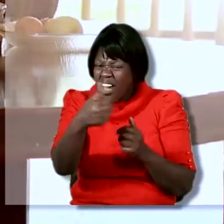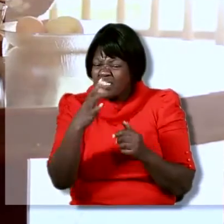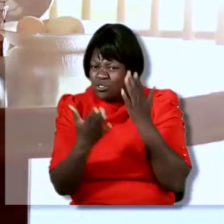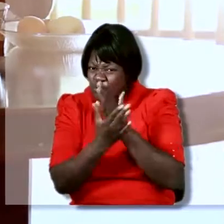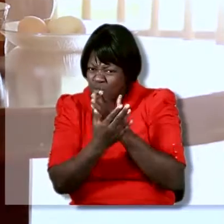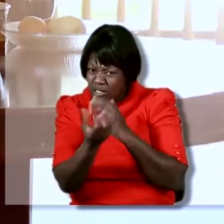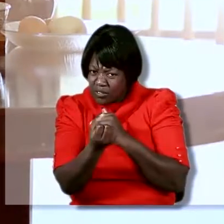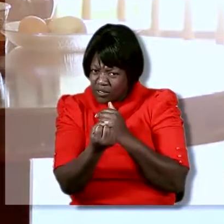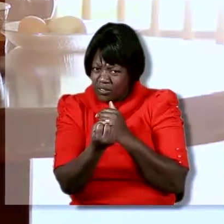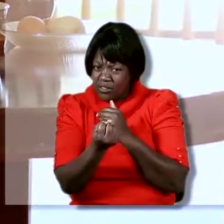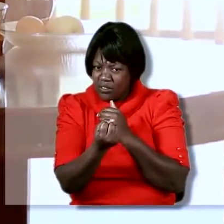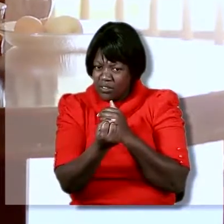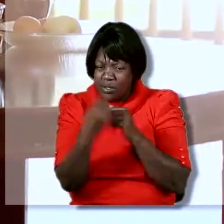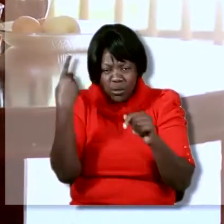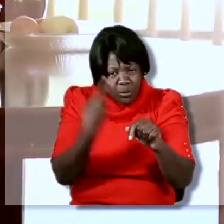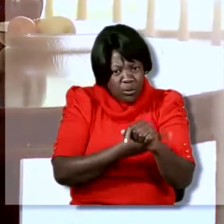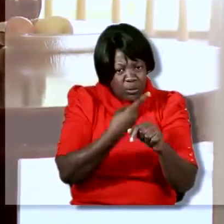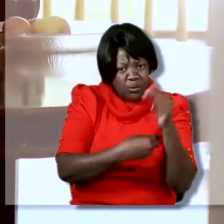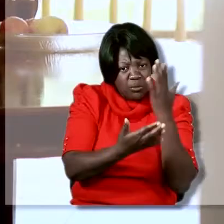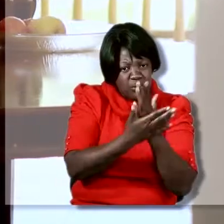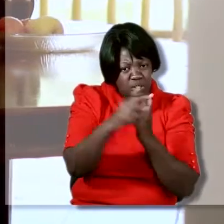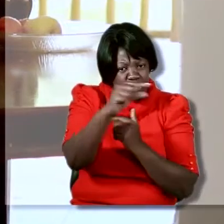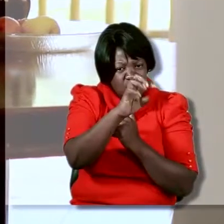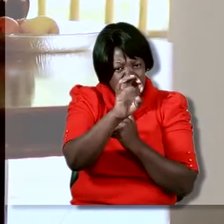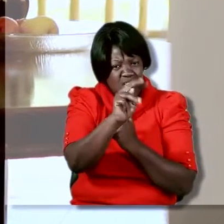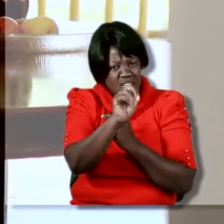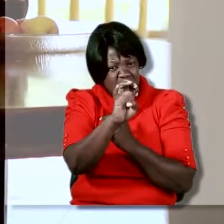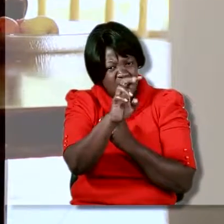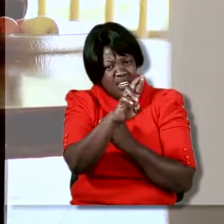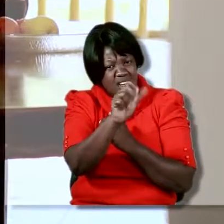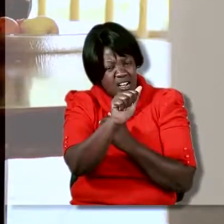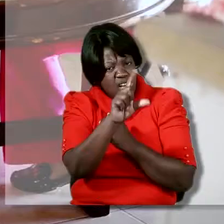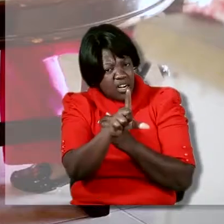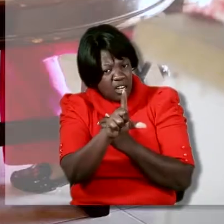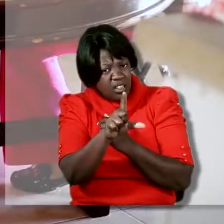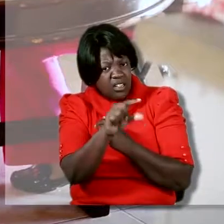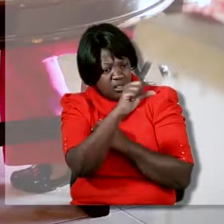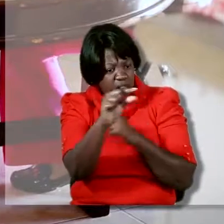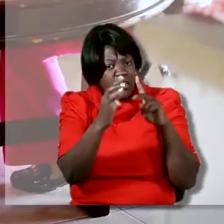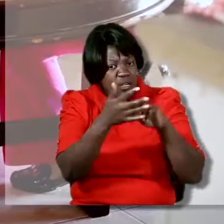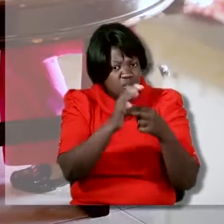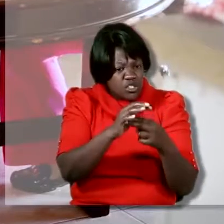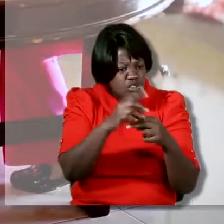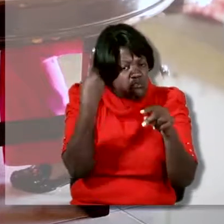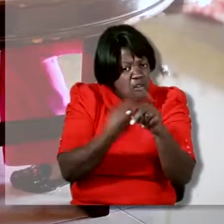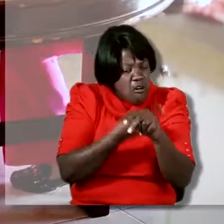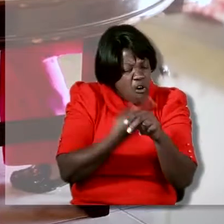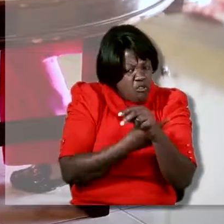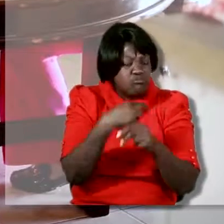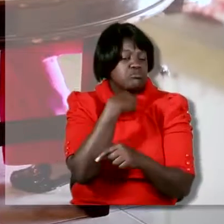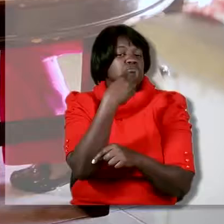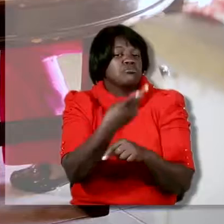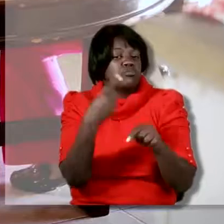to statements that are generally or usually true. You would agree that